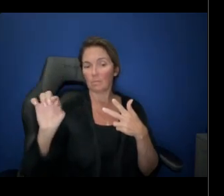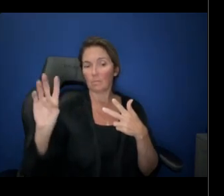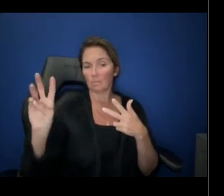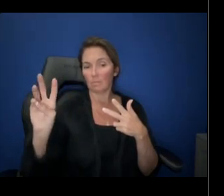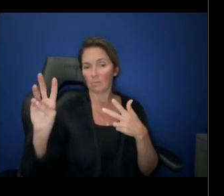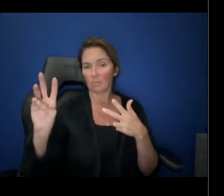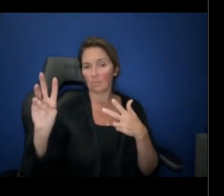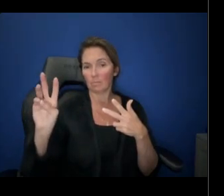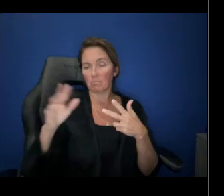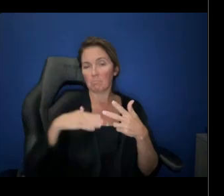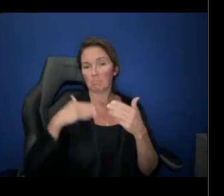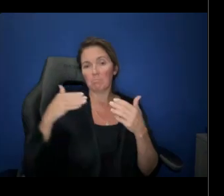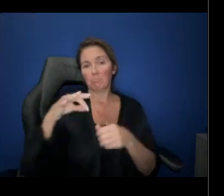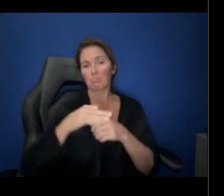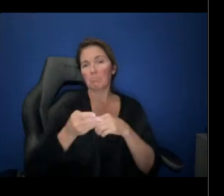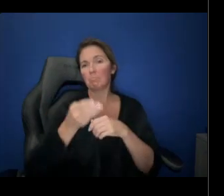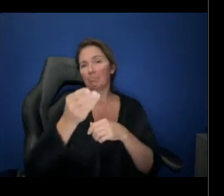594.6.